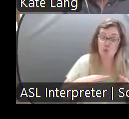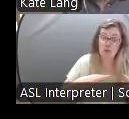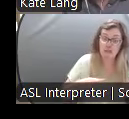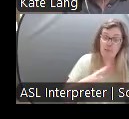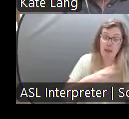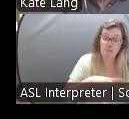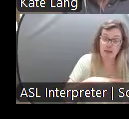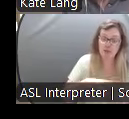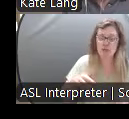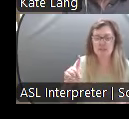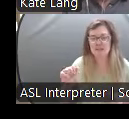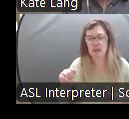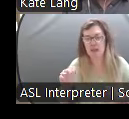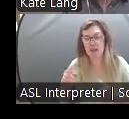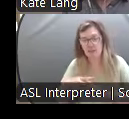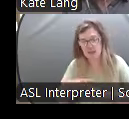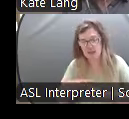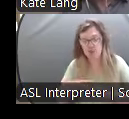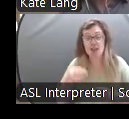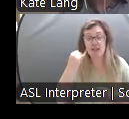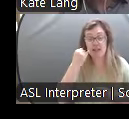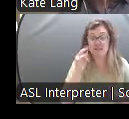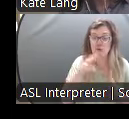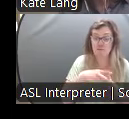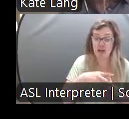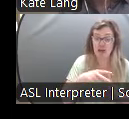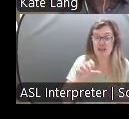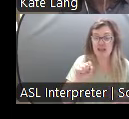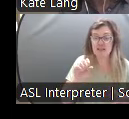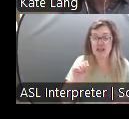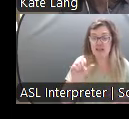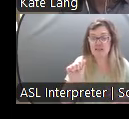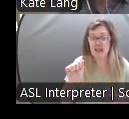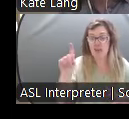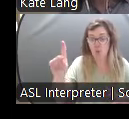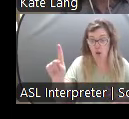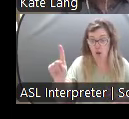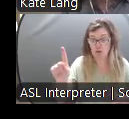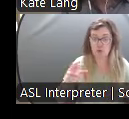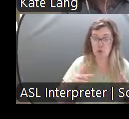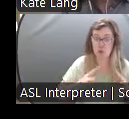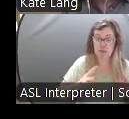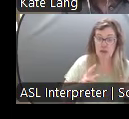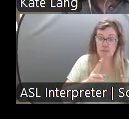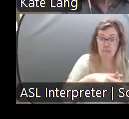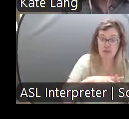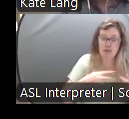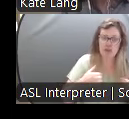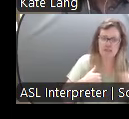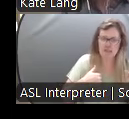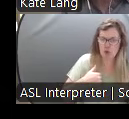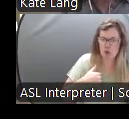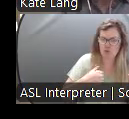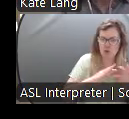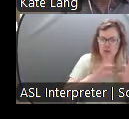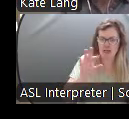disability application. If you file Form SSA1, the retirement application, there is a question on that